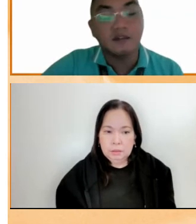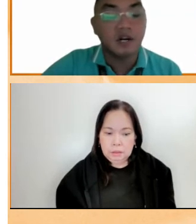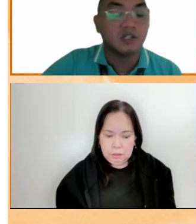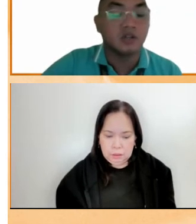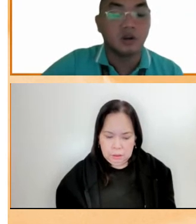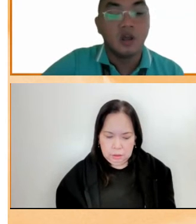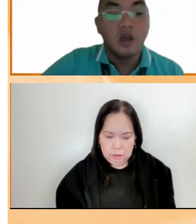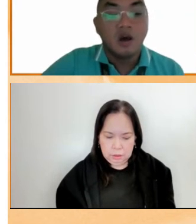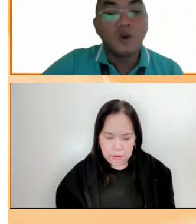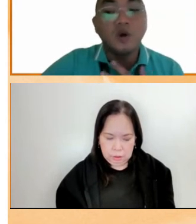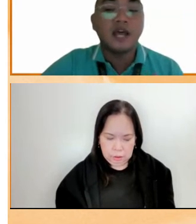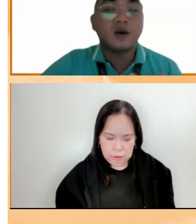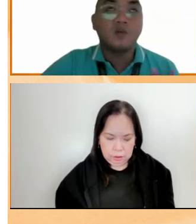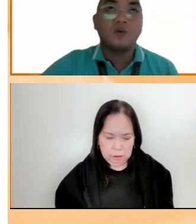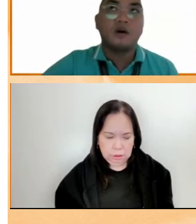our region,